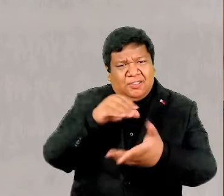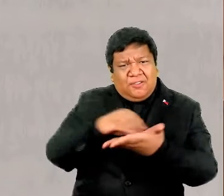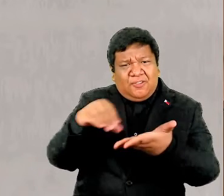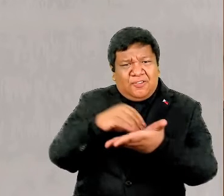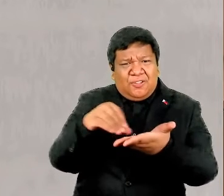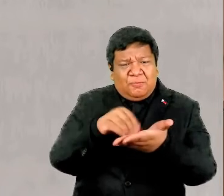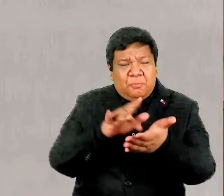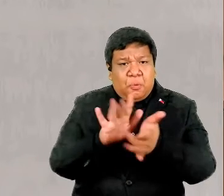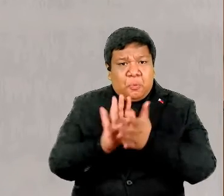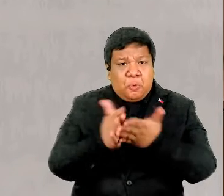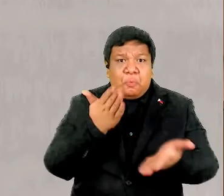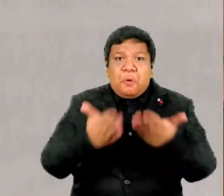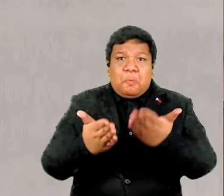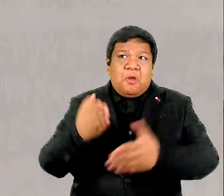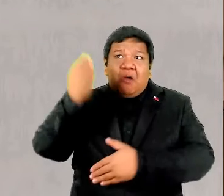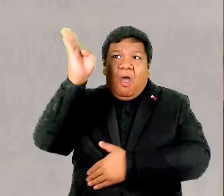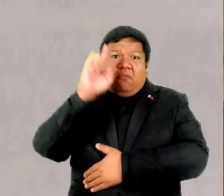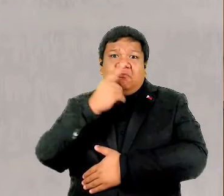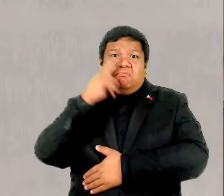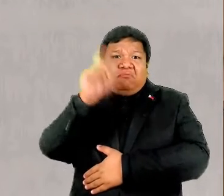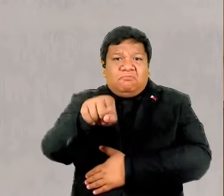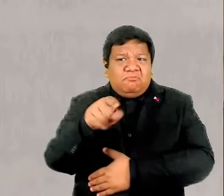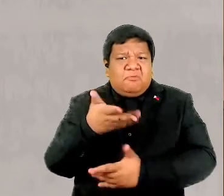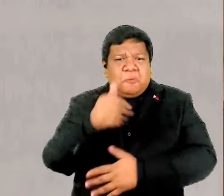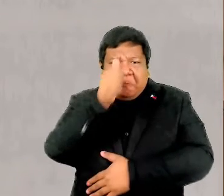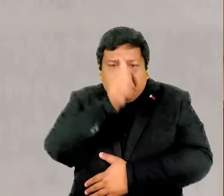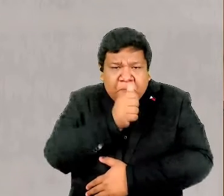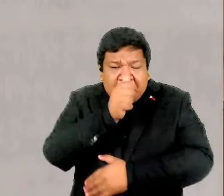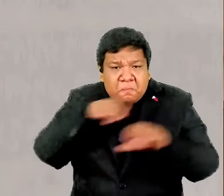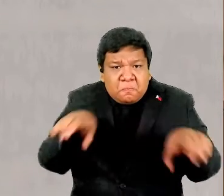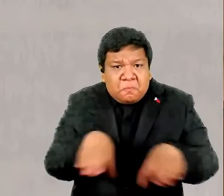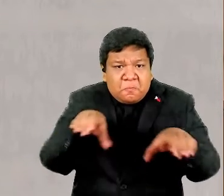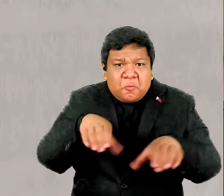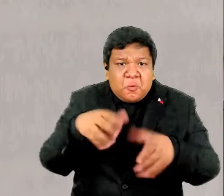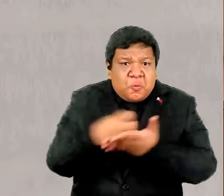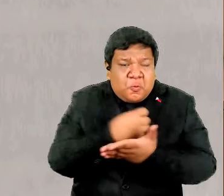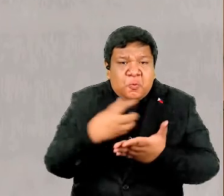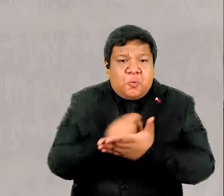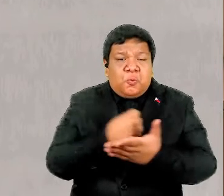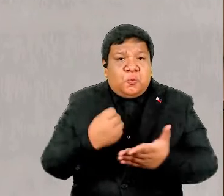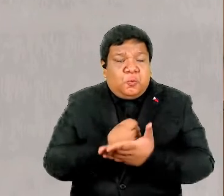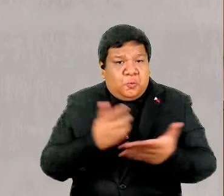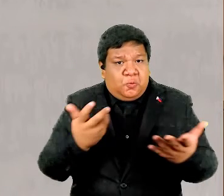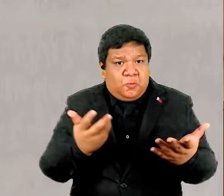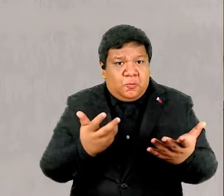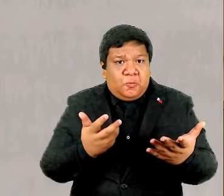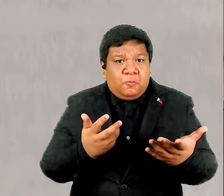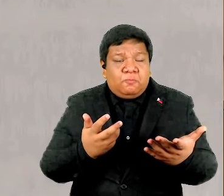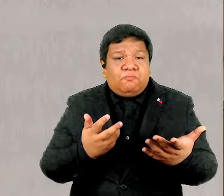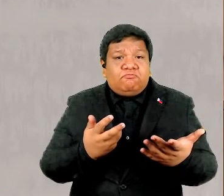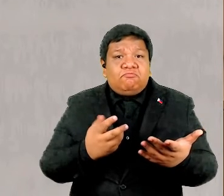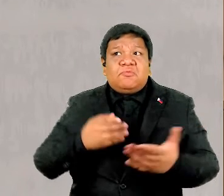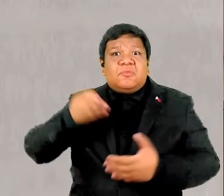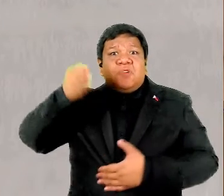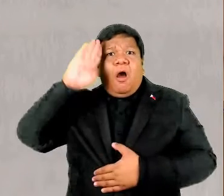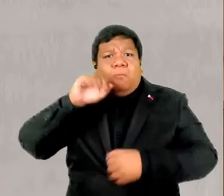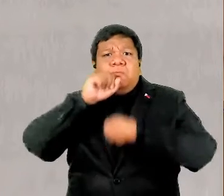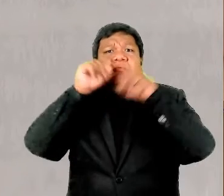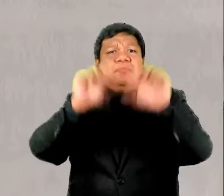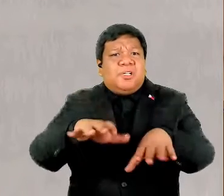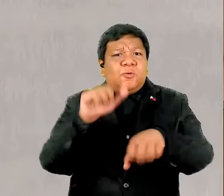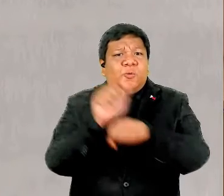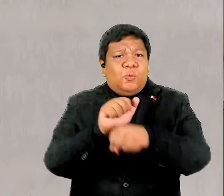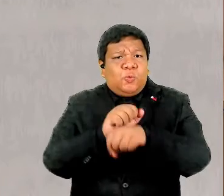scripture. Hindi na sana inutos ng Diyos na tayo ay magtiyaga at kumayod at magtrabaho. In fact, He blesses our